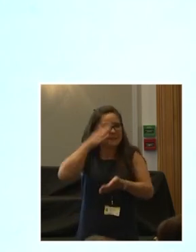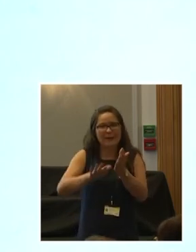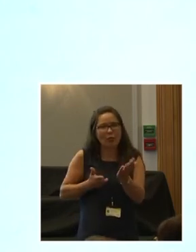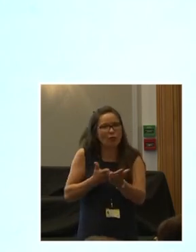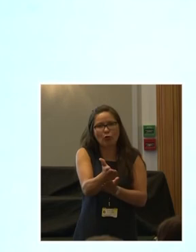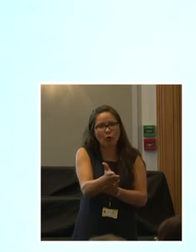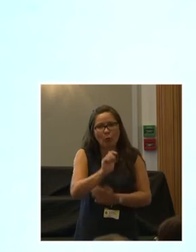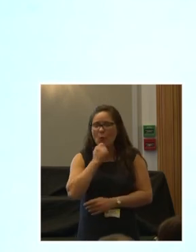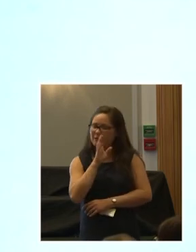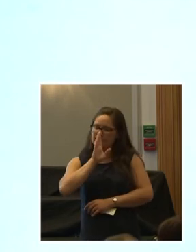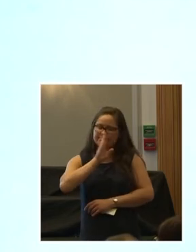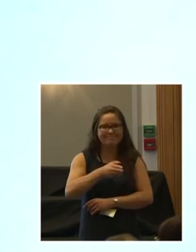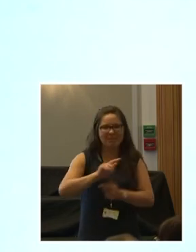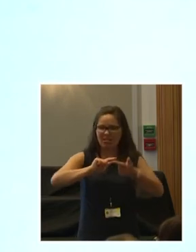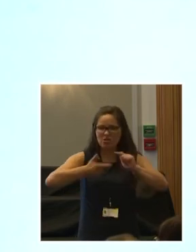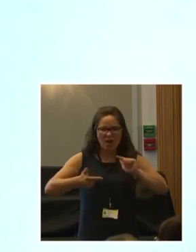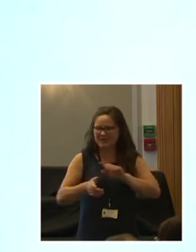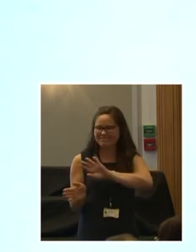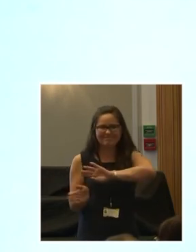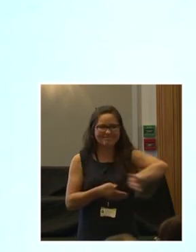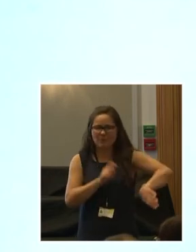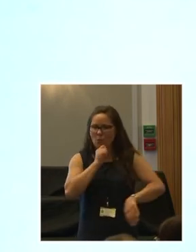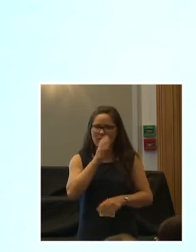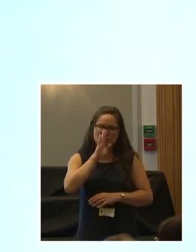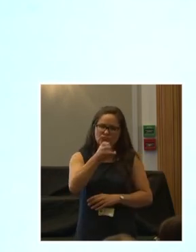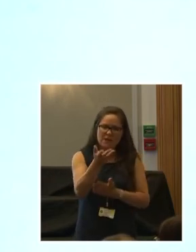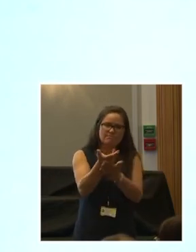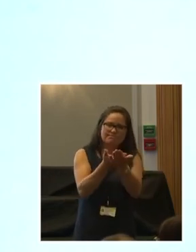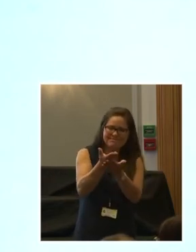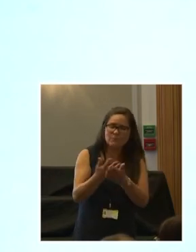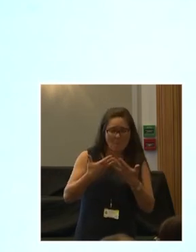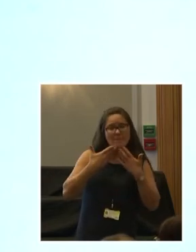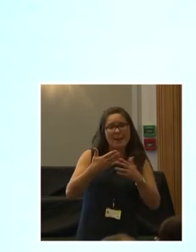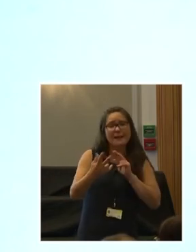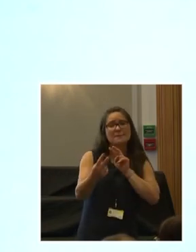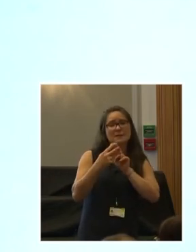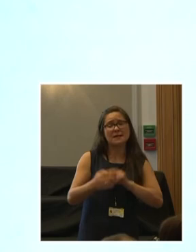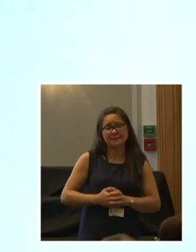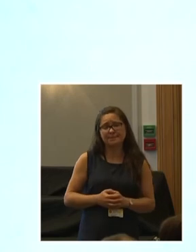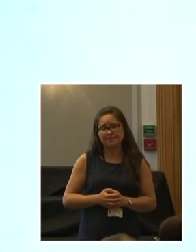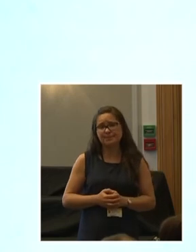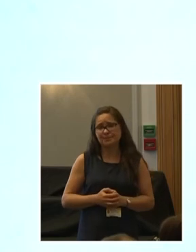no jargon, and it's all going to be about you. So please, let's pick that conversation up, and please do give us a call.